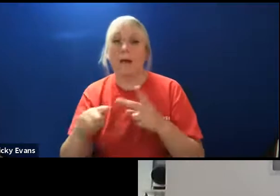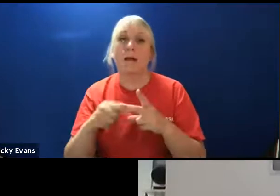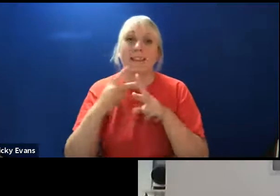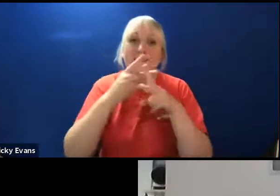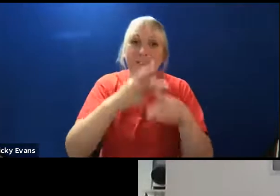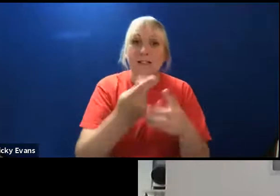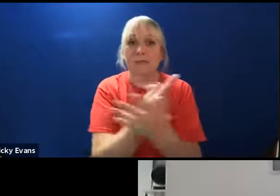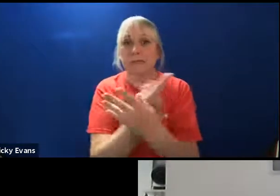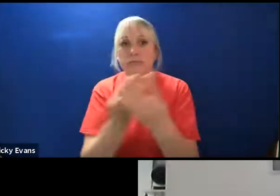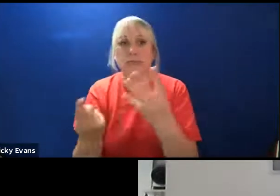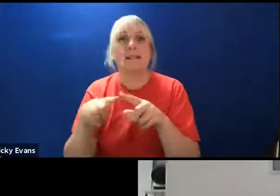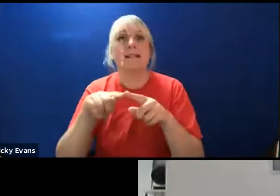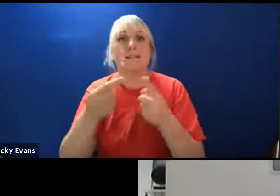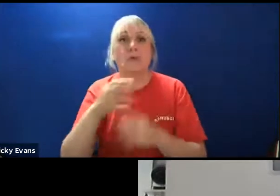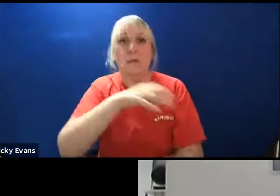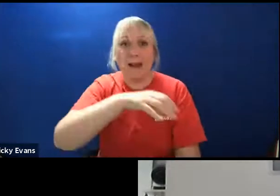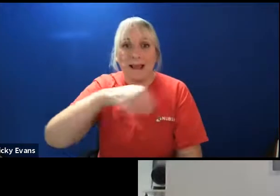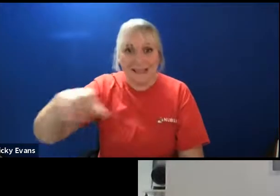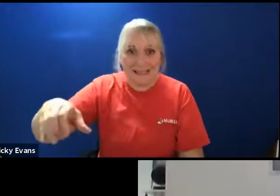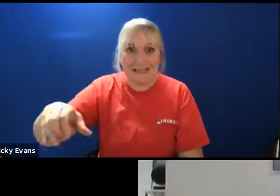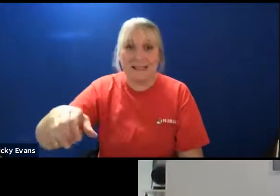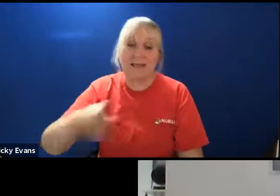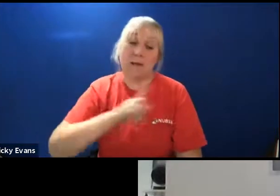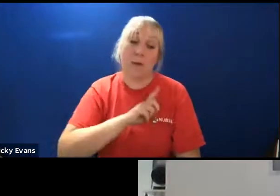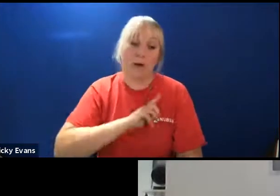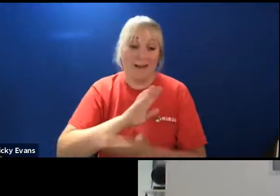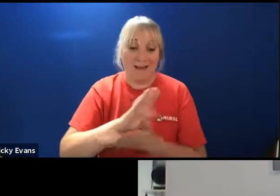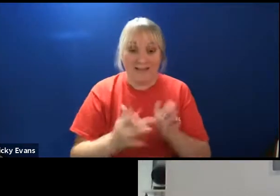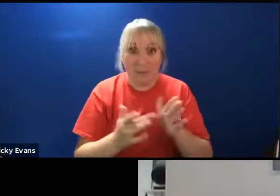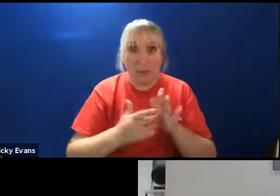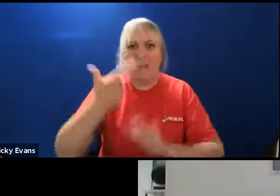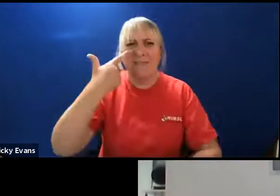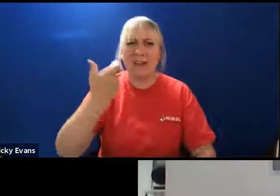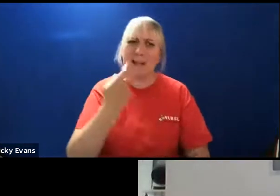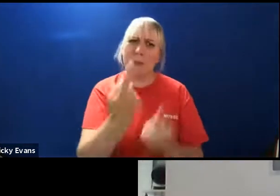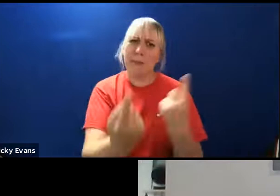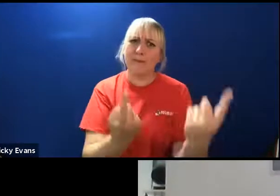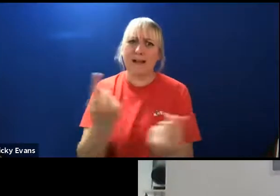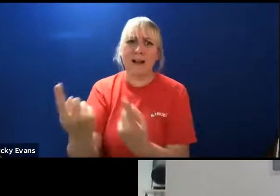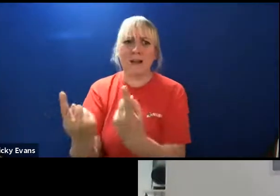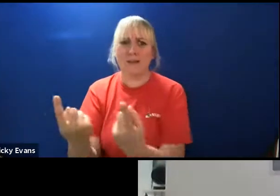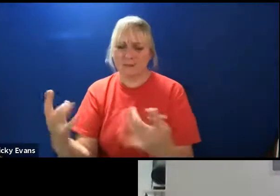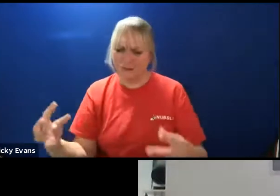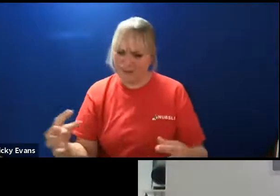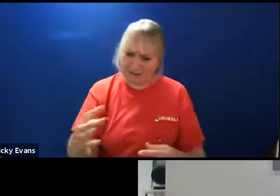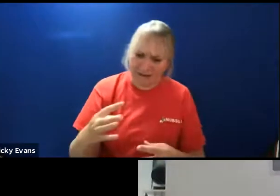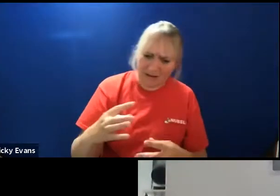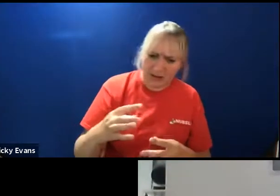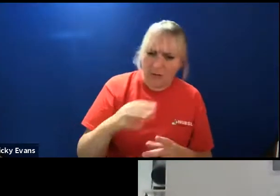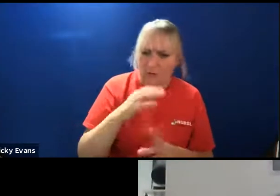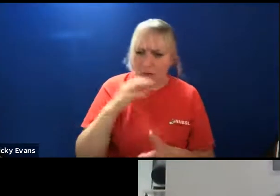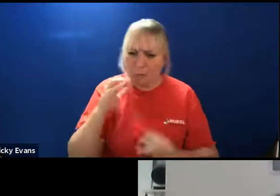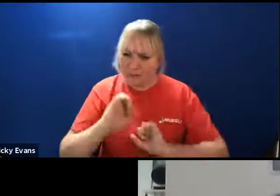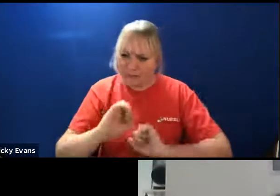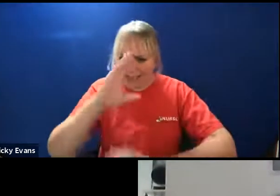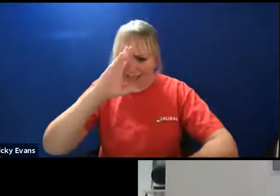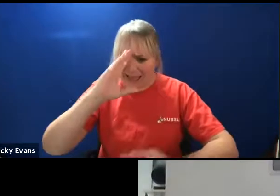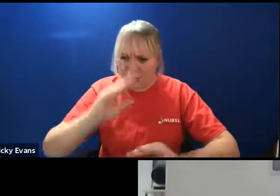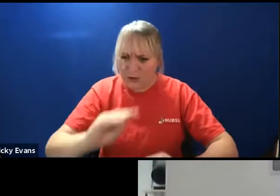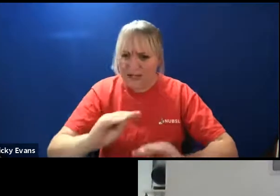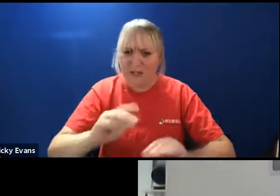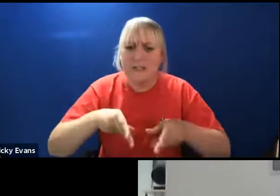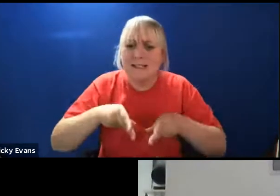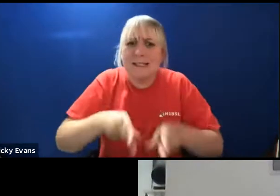other places to really find out firsthand about the Cuban education system and to share that experience back